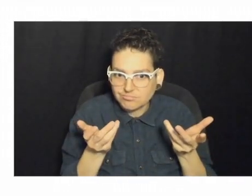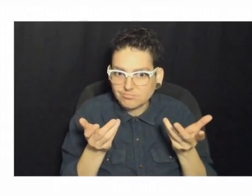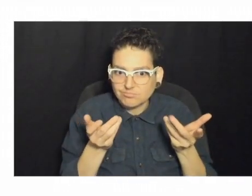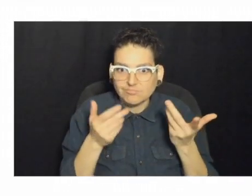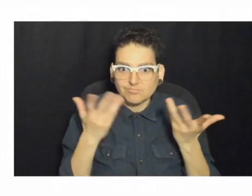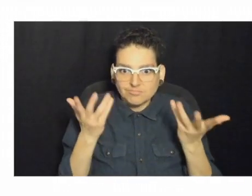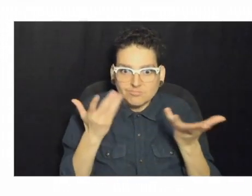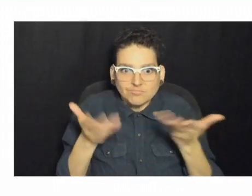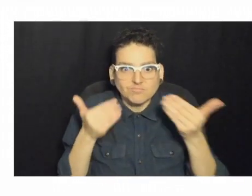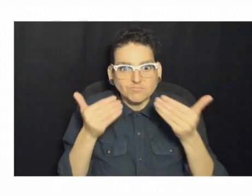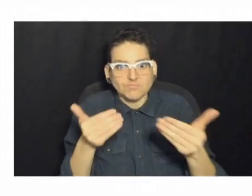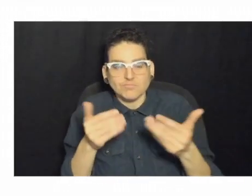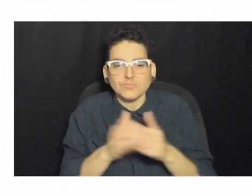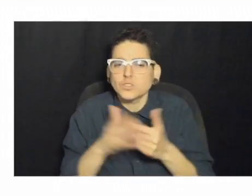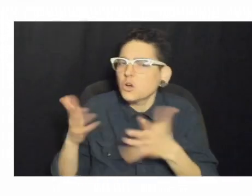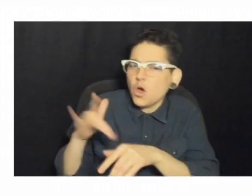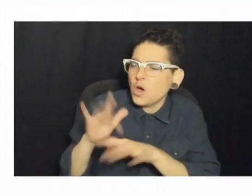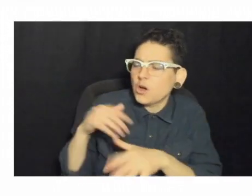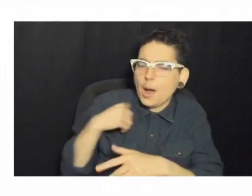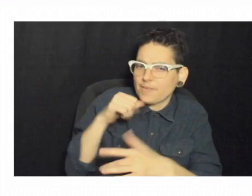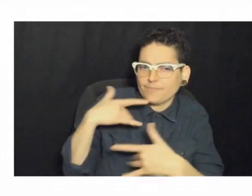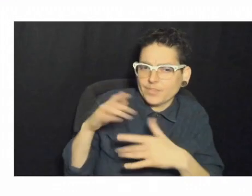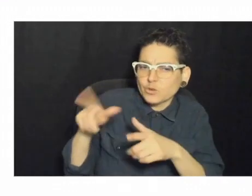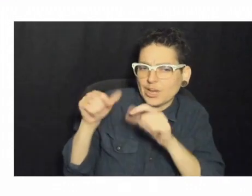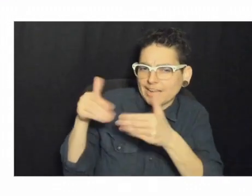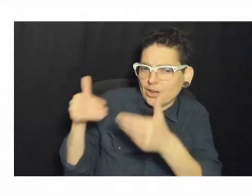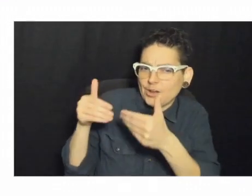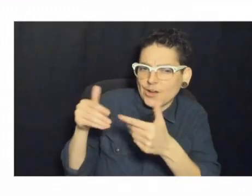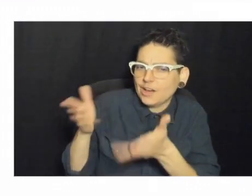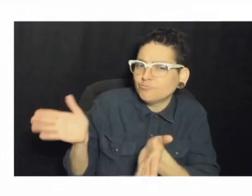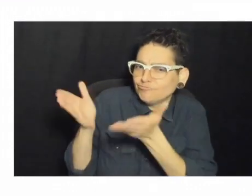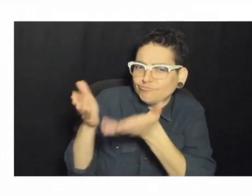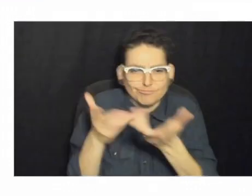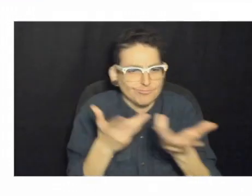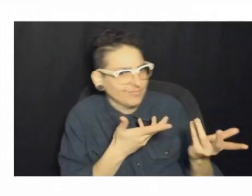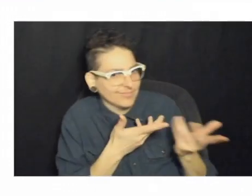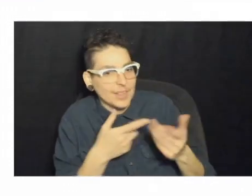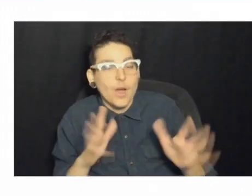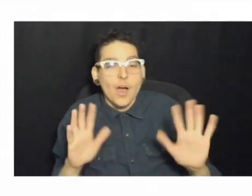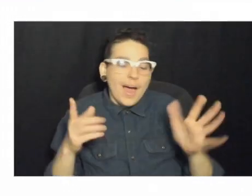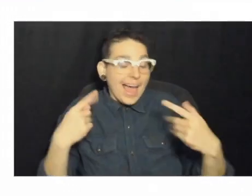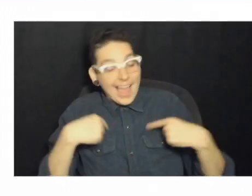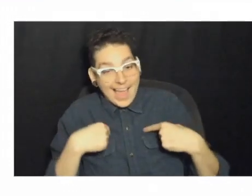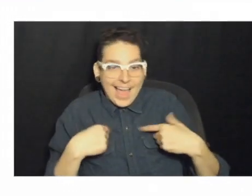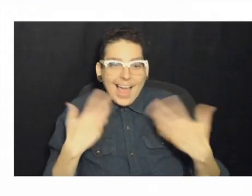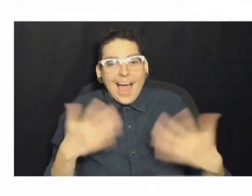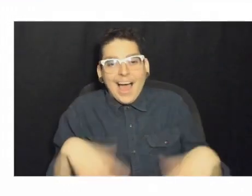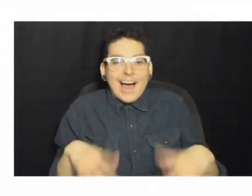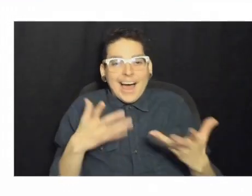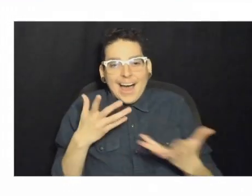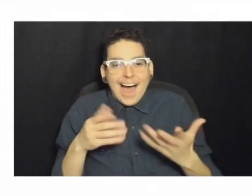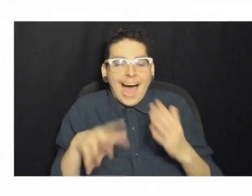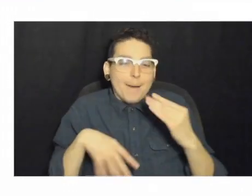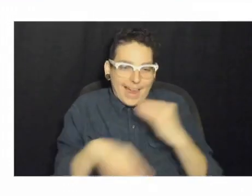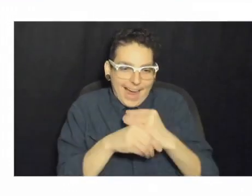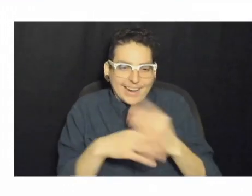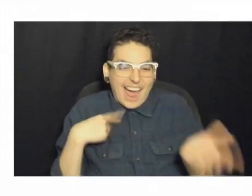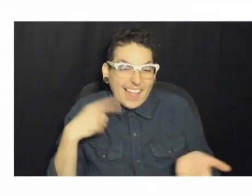just one small comment. You can go ahead. I was just going to add that I think this is a leadership issue. I